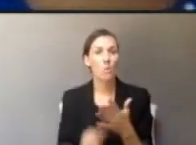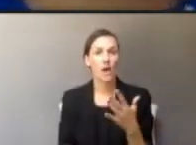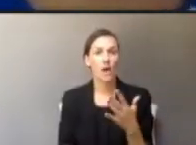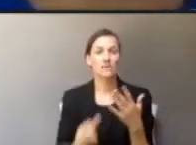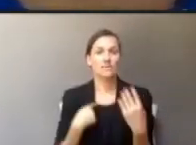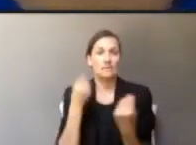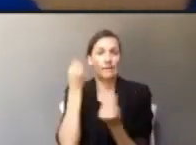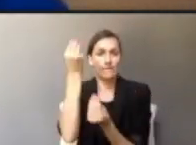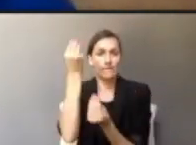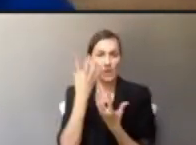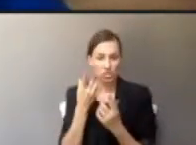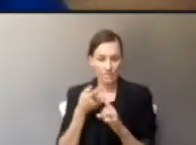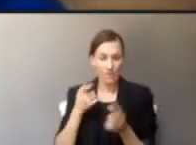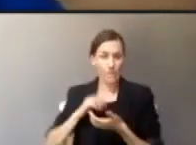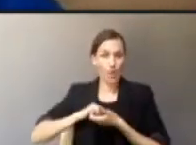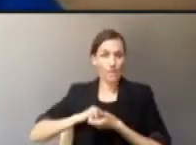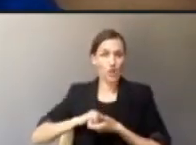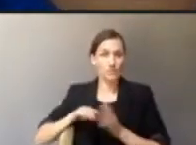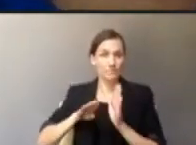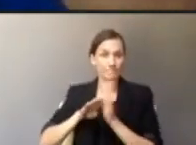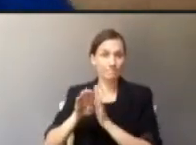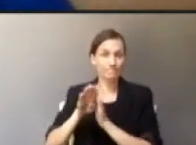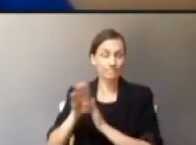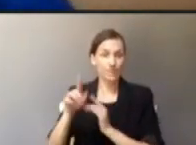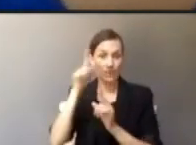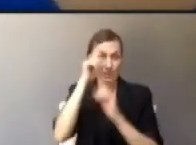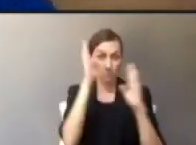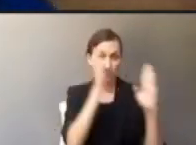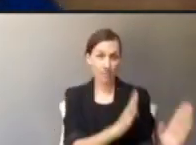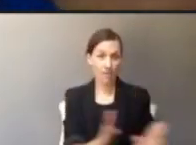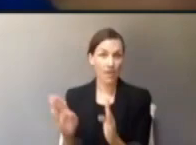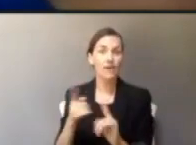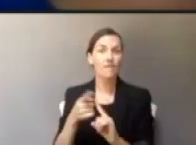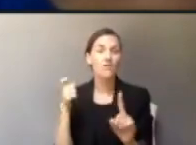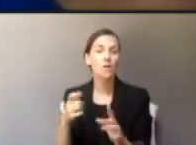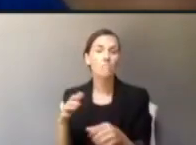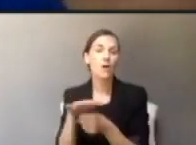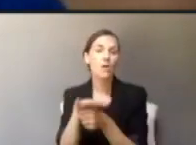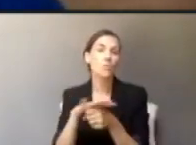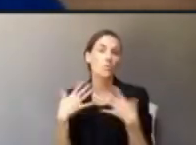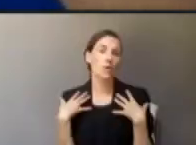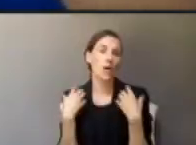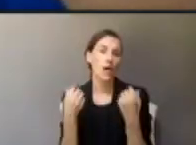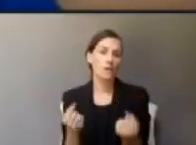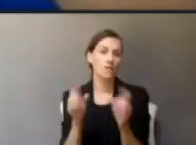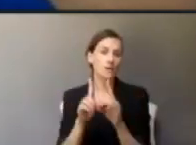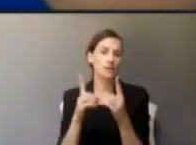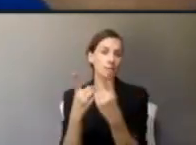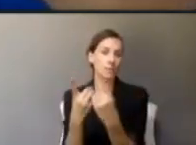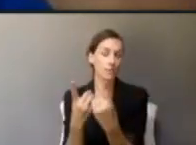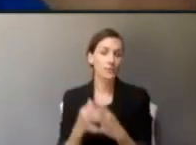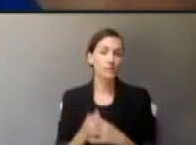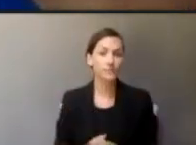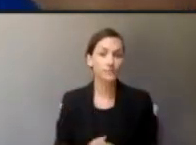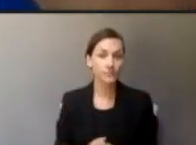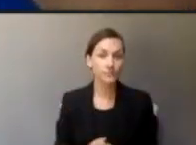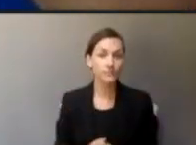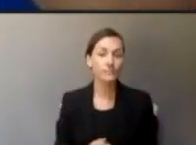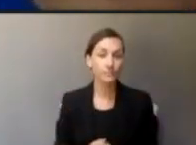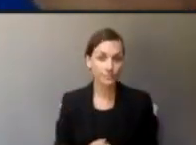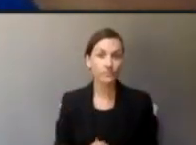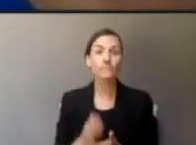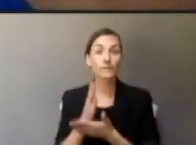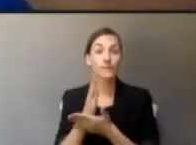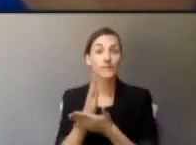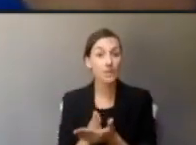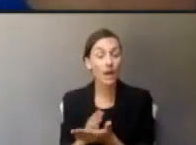from our partners in developing this plan from the state, from our local health department. Some of the other things that have